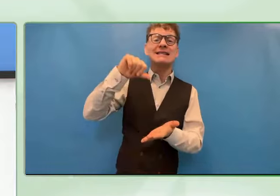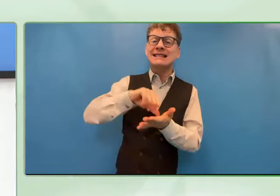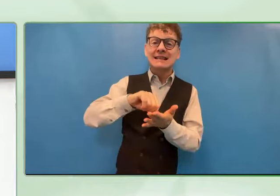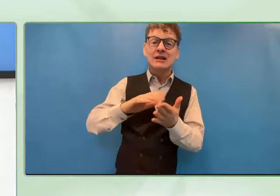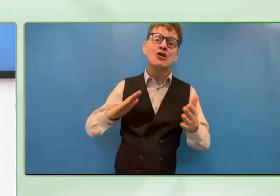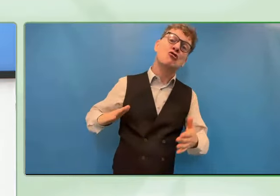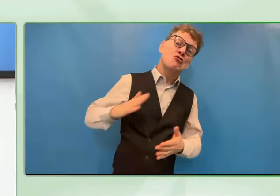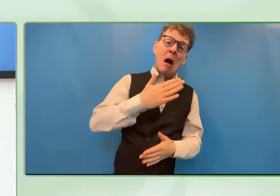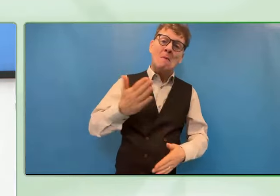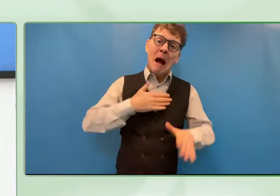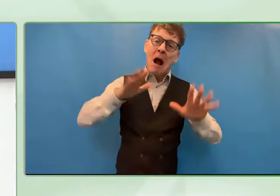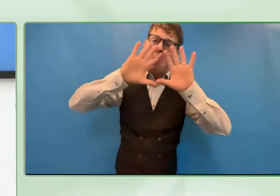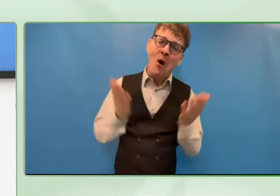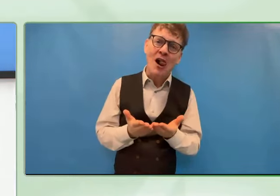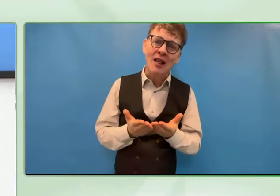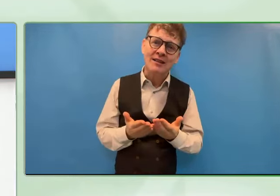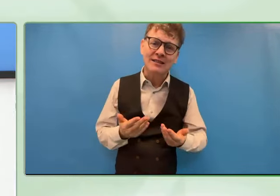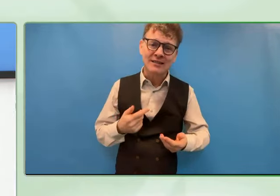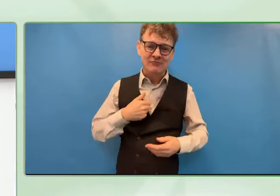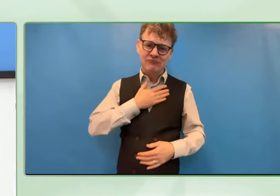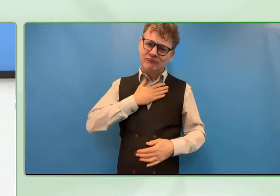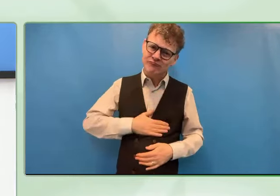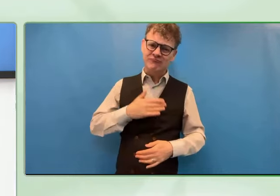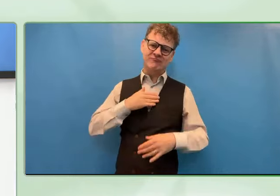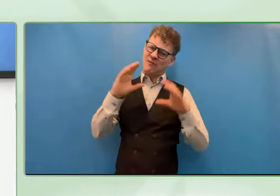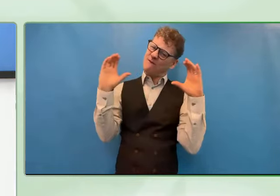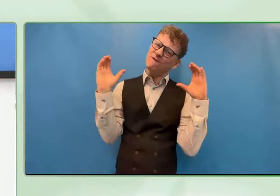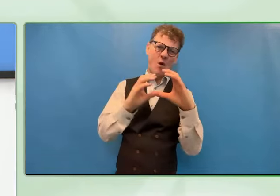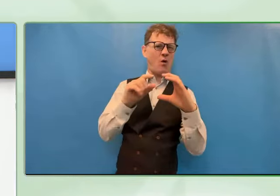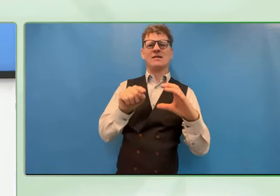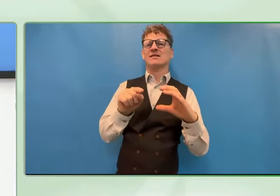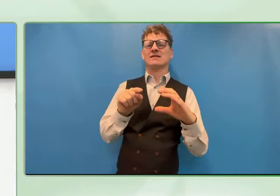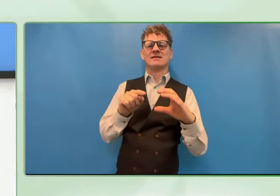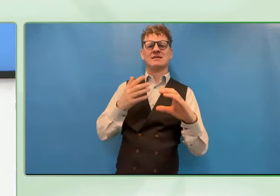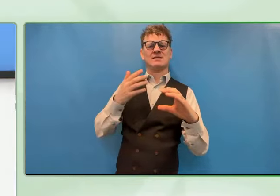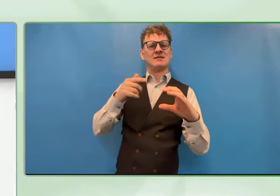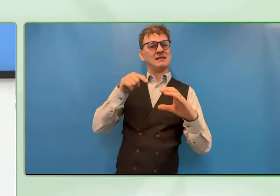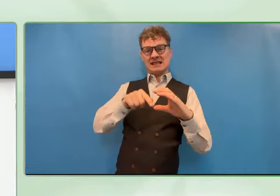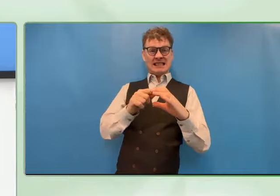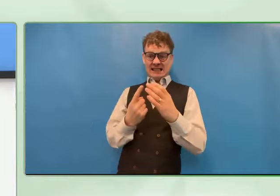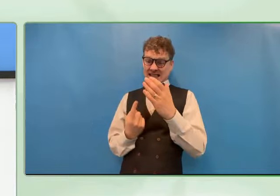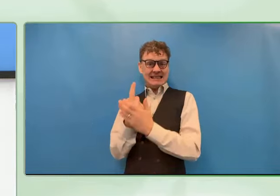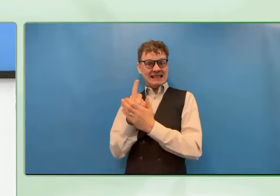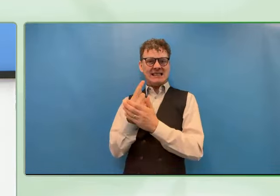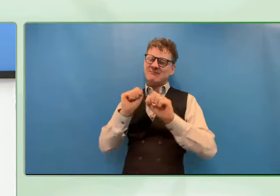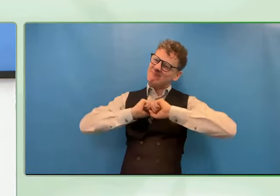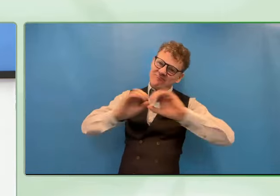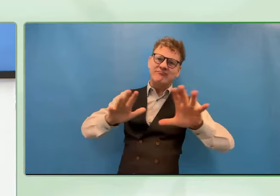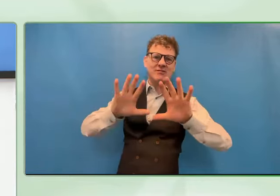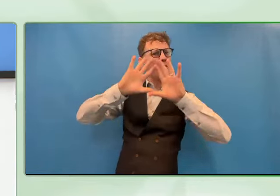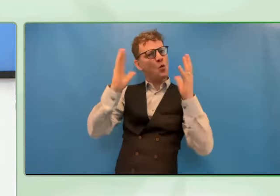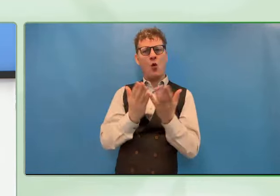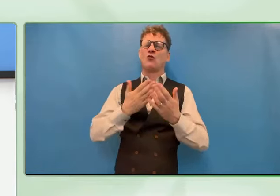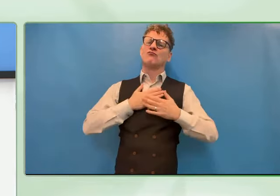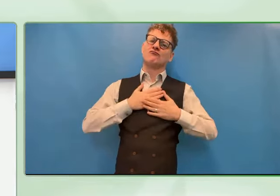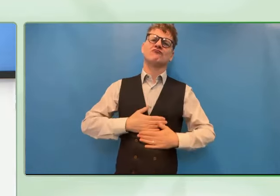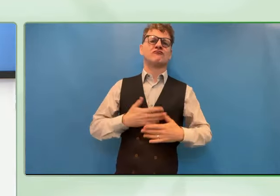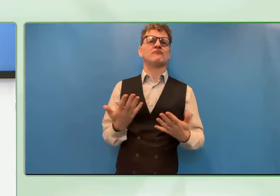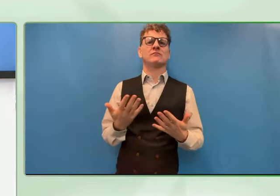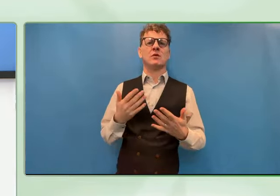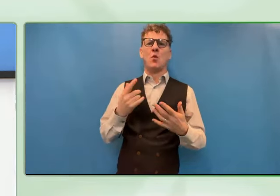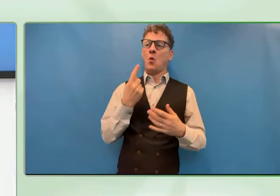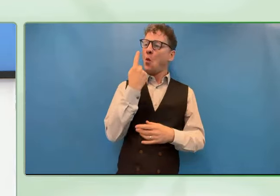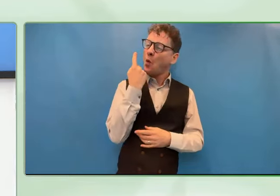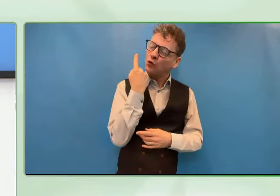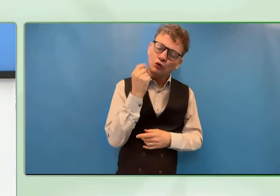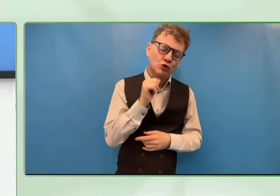the focus we have right now, to take the whole initiative to the entire world so that no one is left behind and